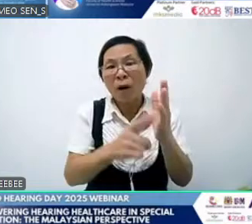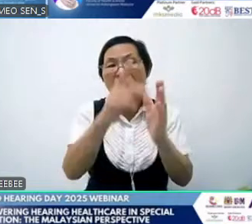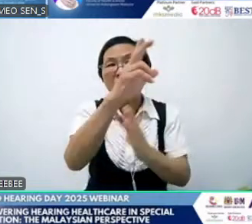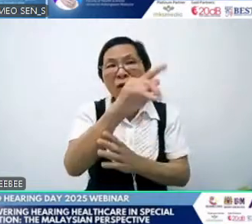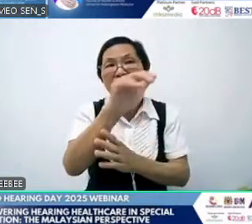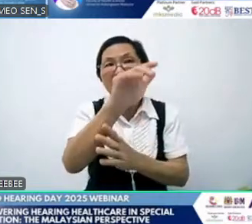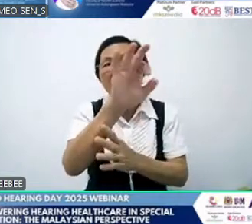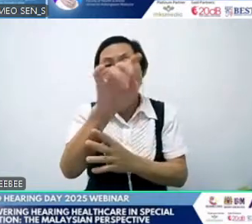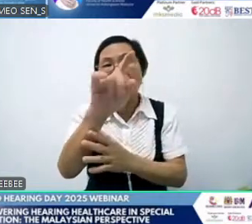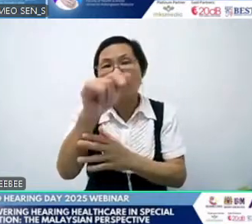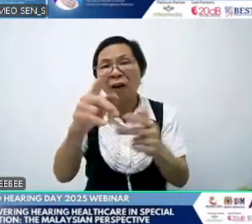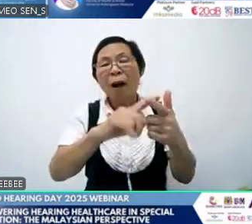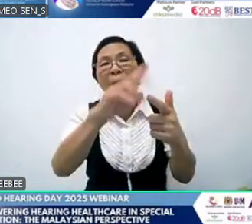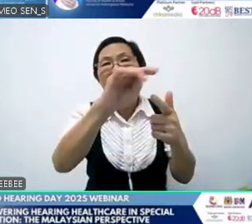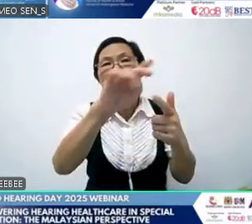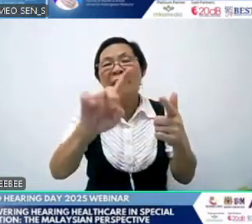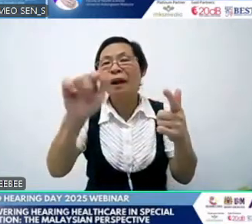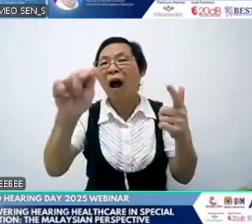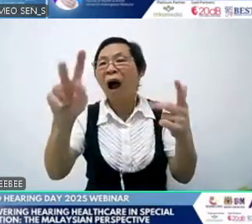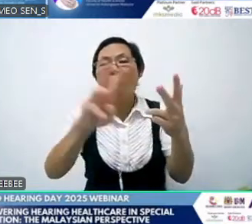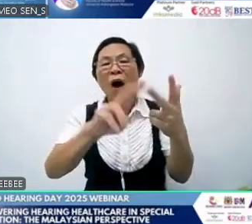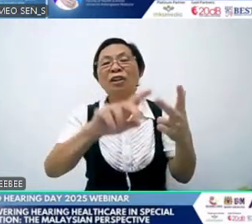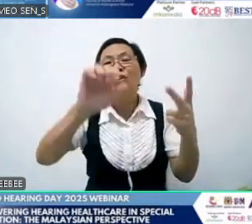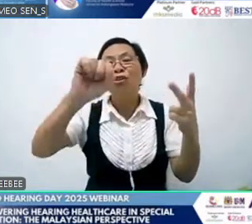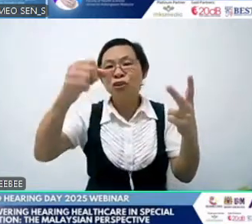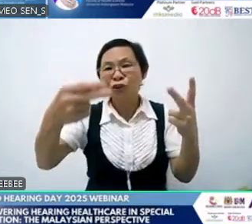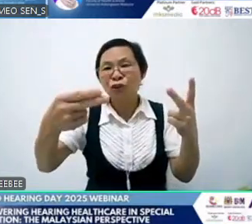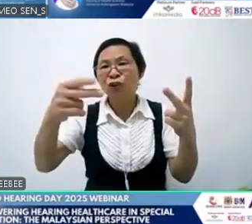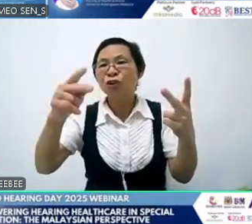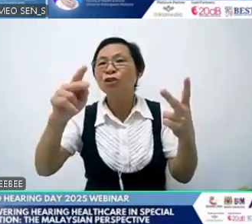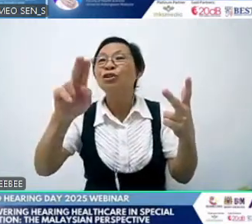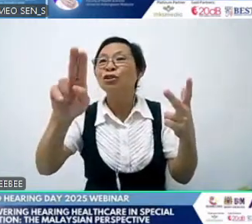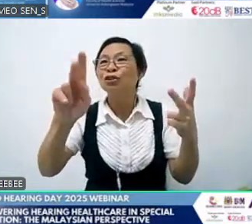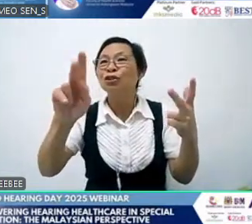Lih, and Ms. Nur Fatehah Muhammad Shukri as panel.